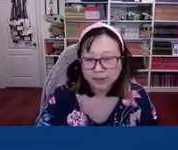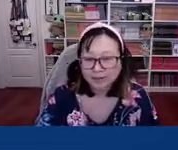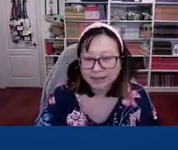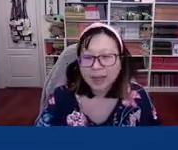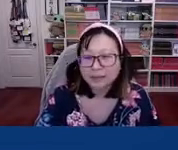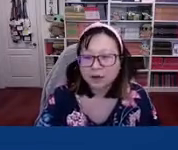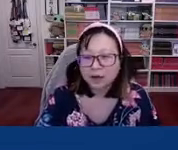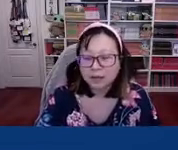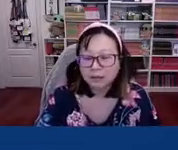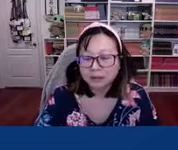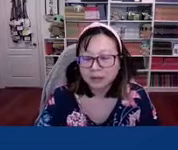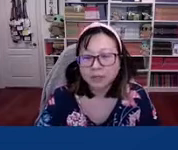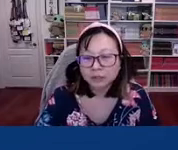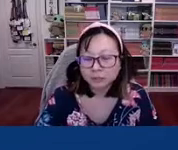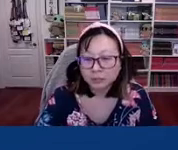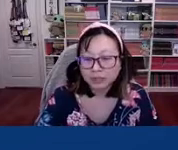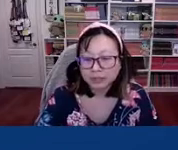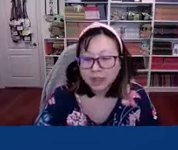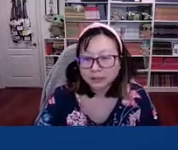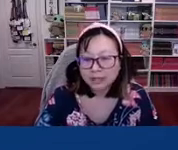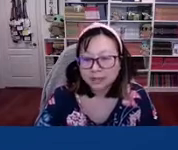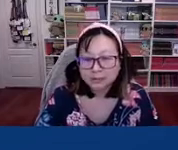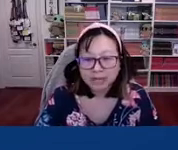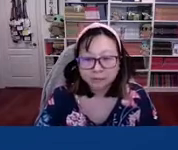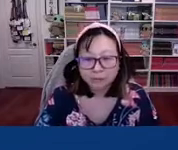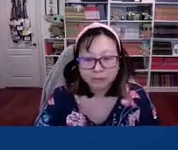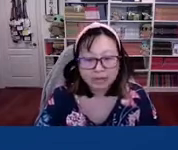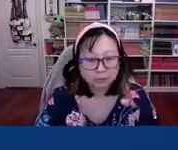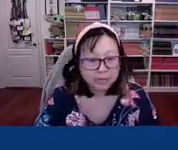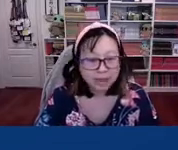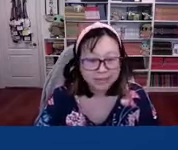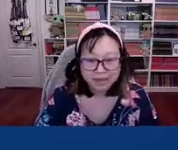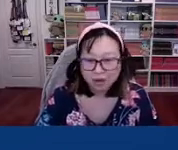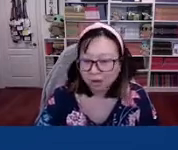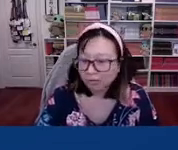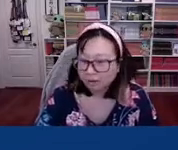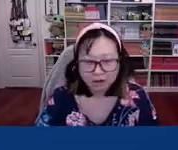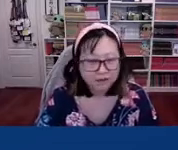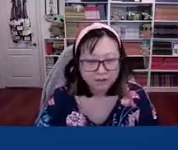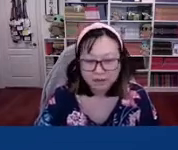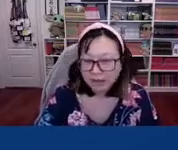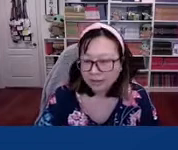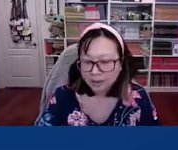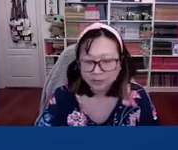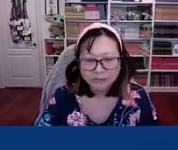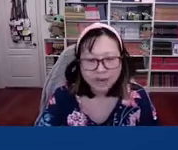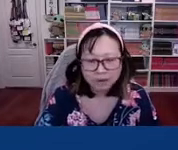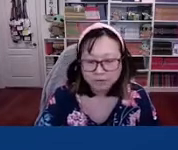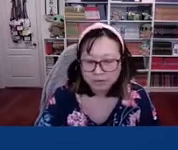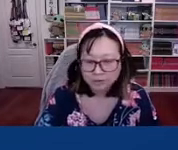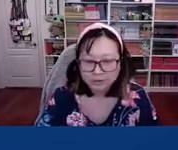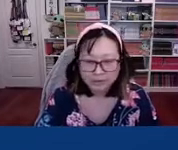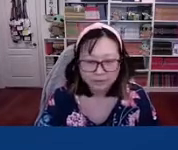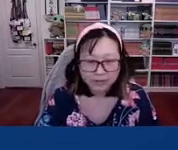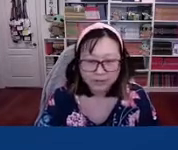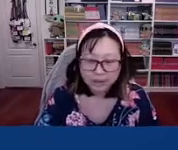COVID impacts on the APITA communities, taking place on April 3rd and April 10th, and all are invited. I would love to have our San